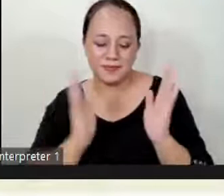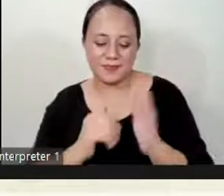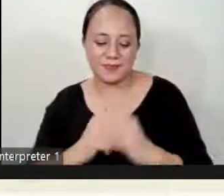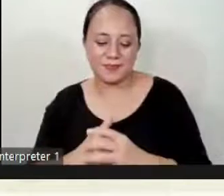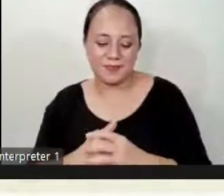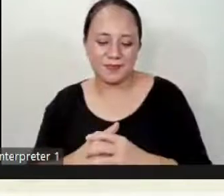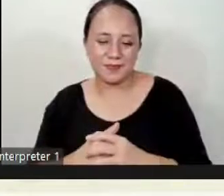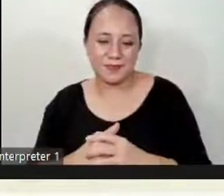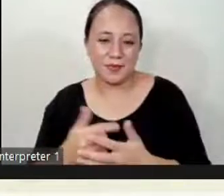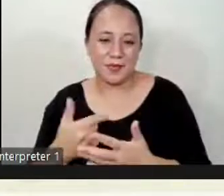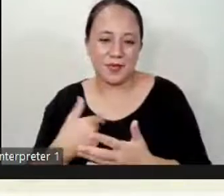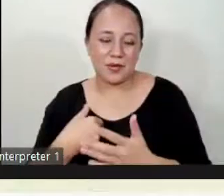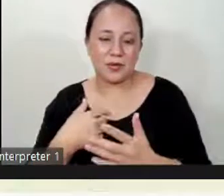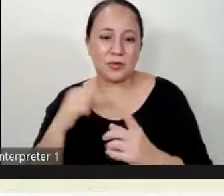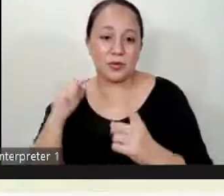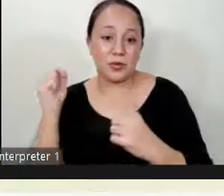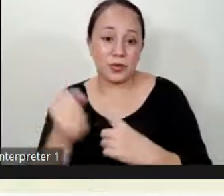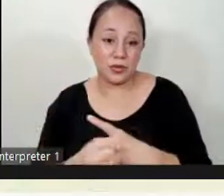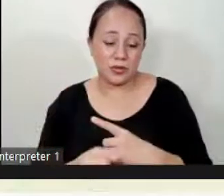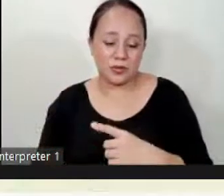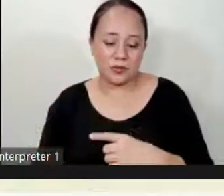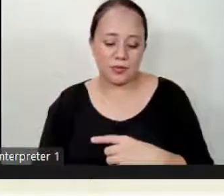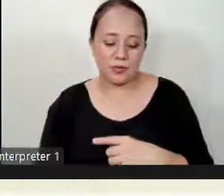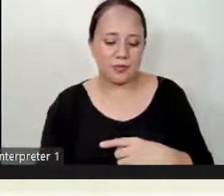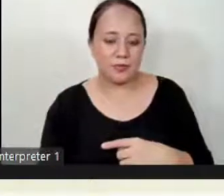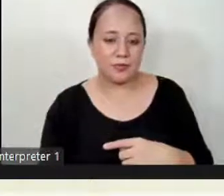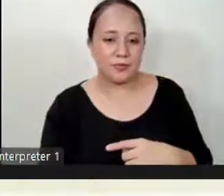or conditions